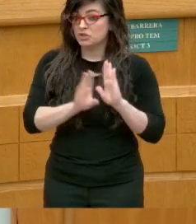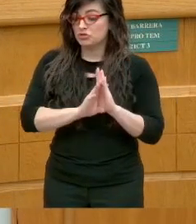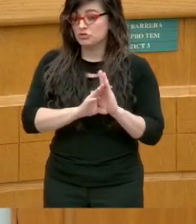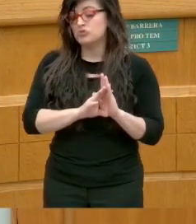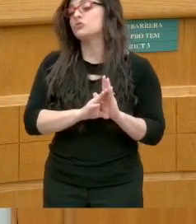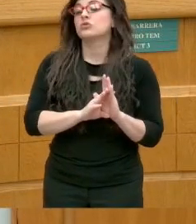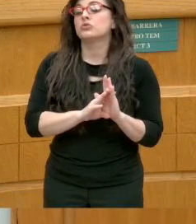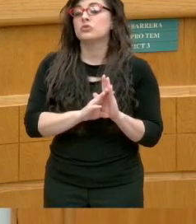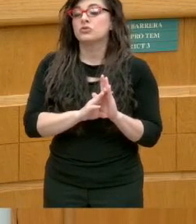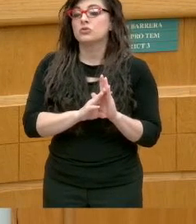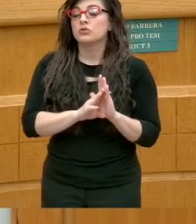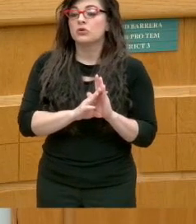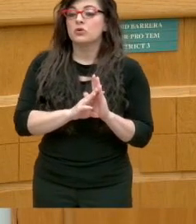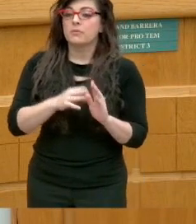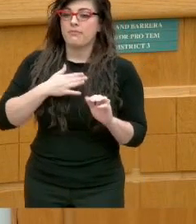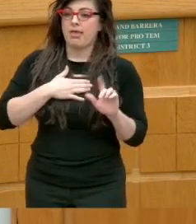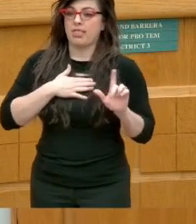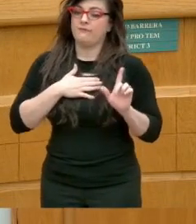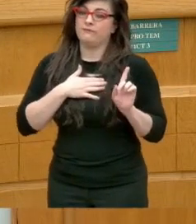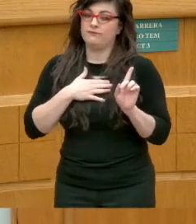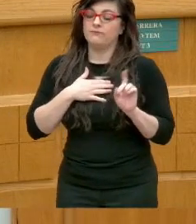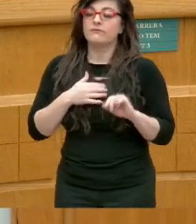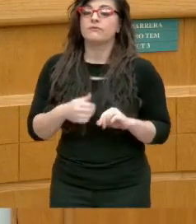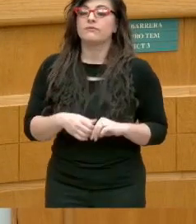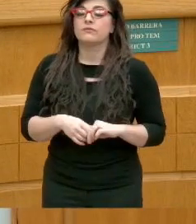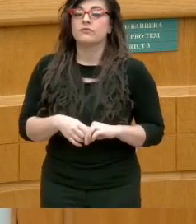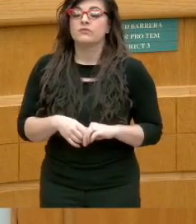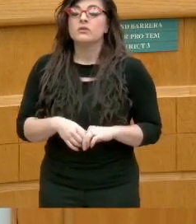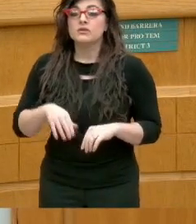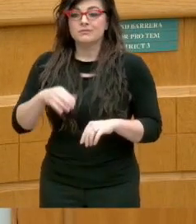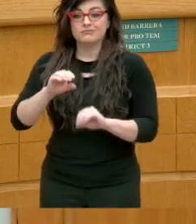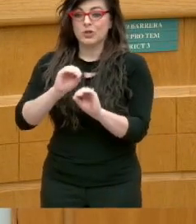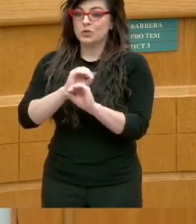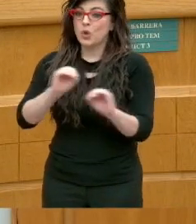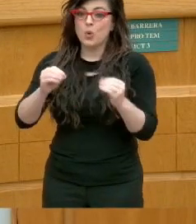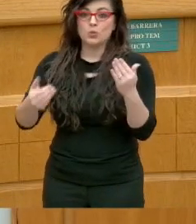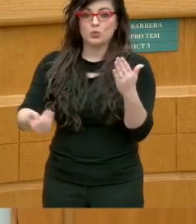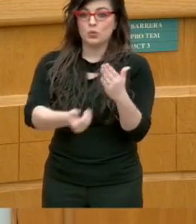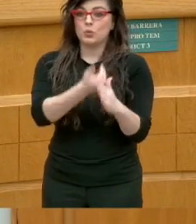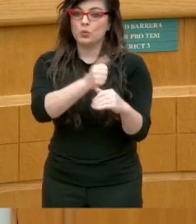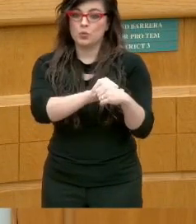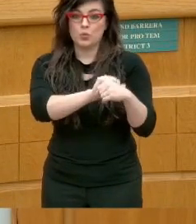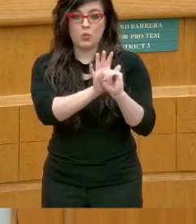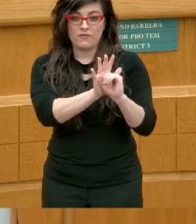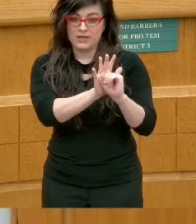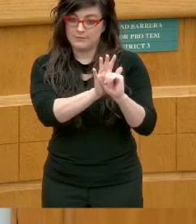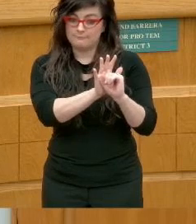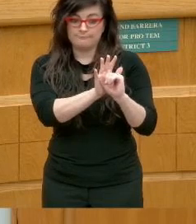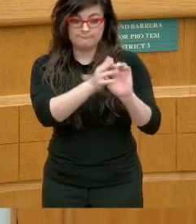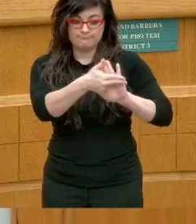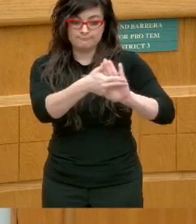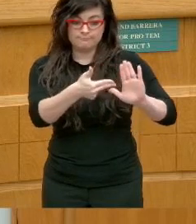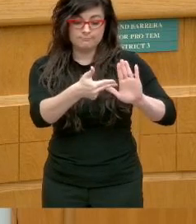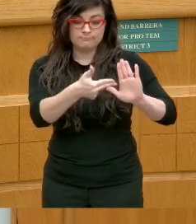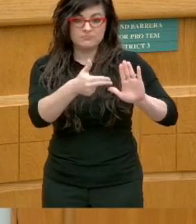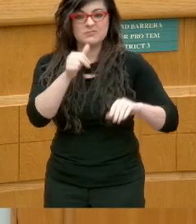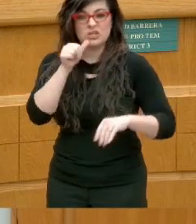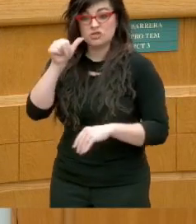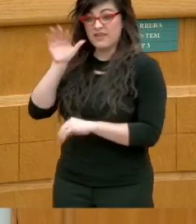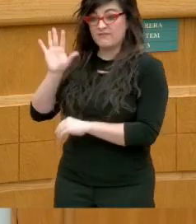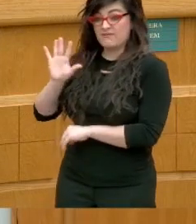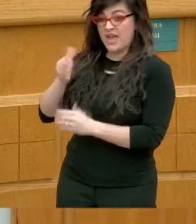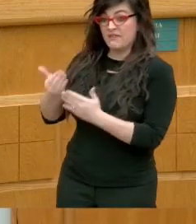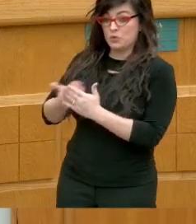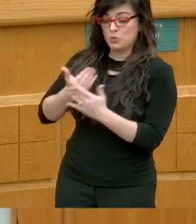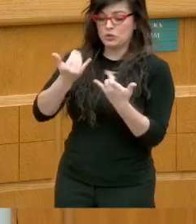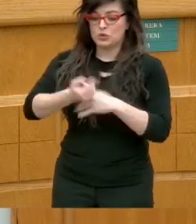right or my left, we've had 0 new cases. That follows 5 new cases that we had the day before, and you can